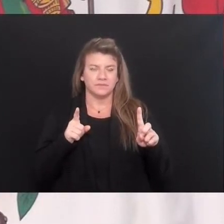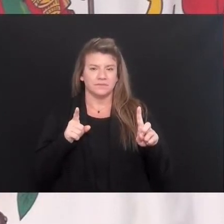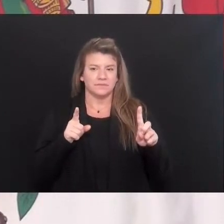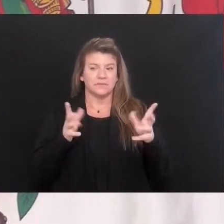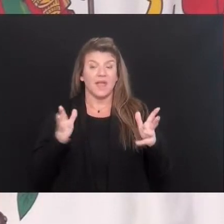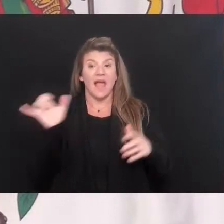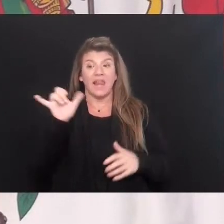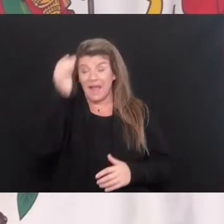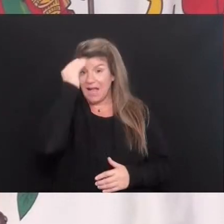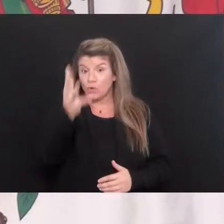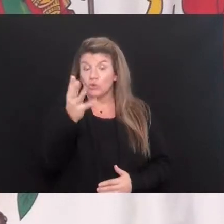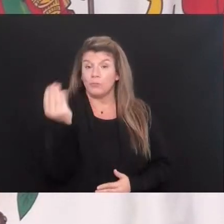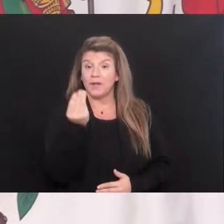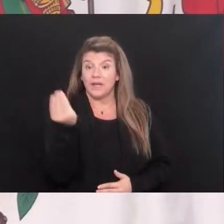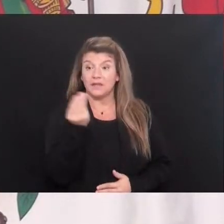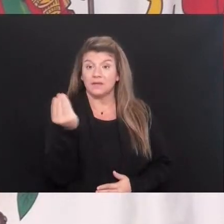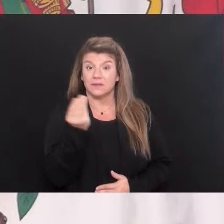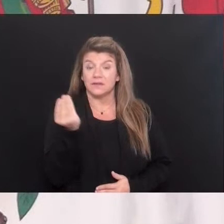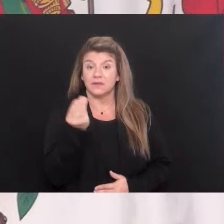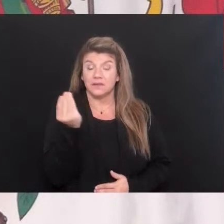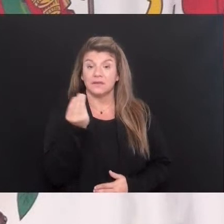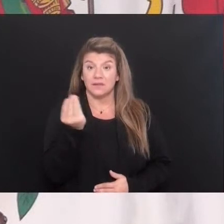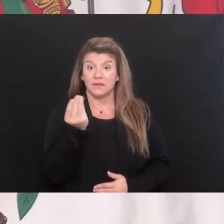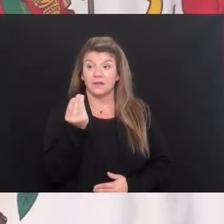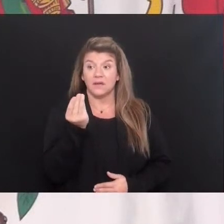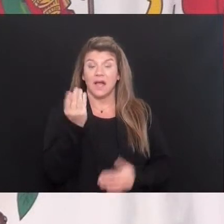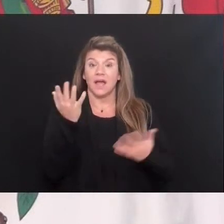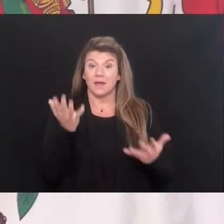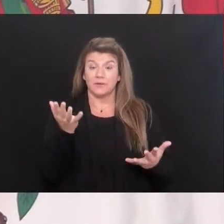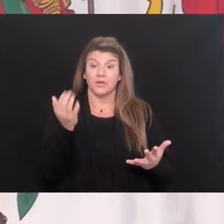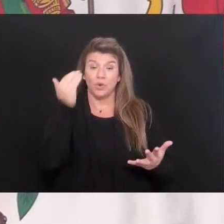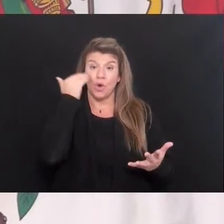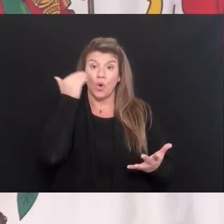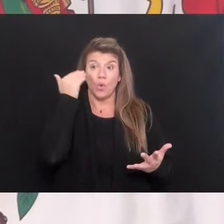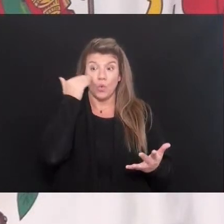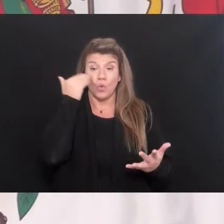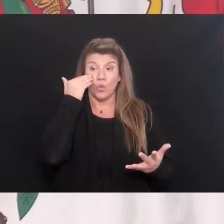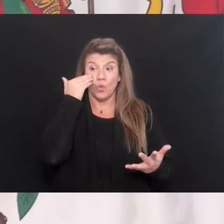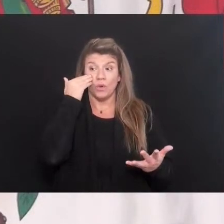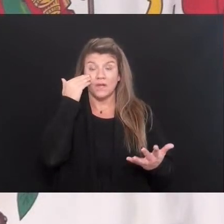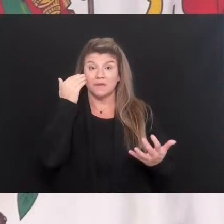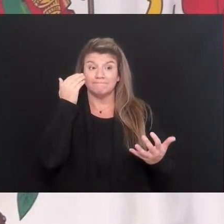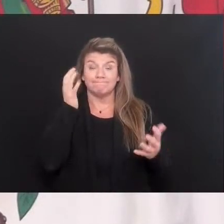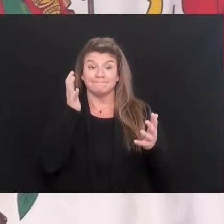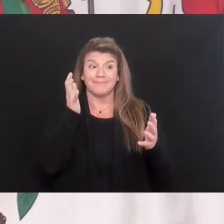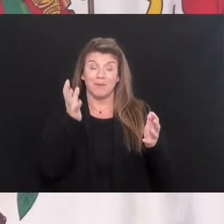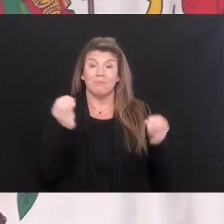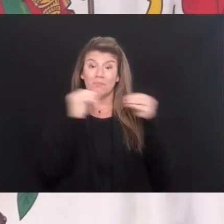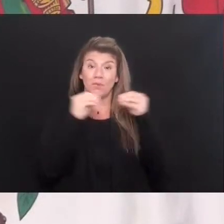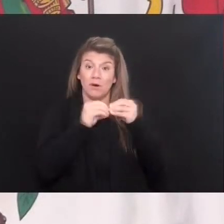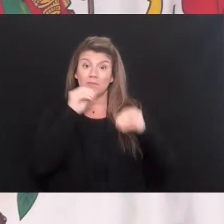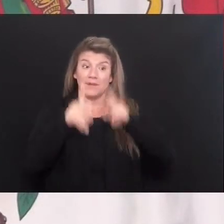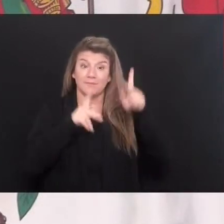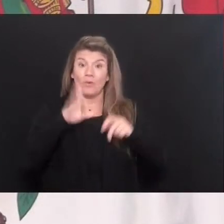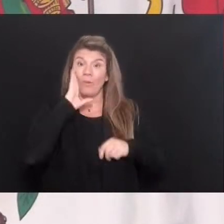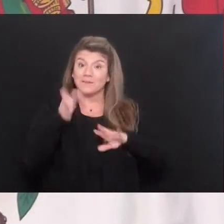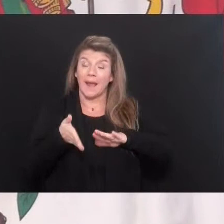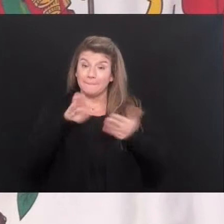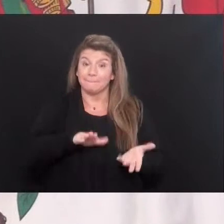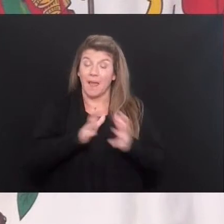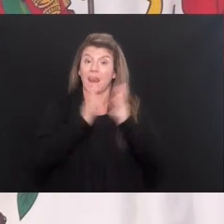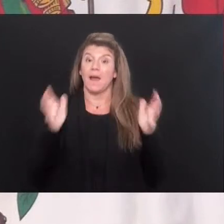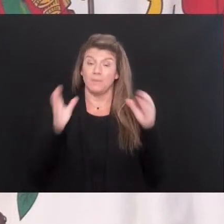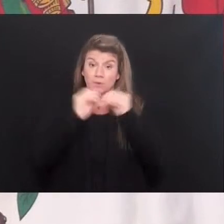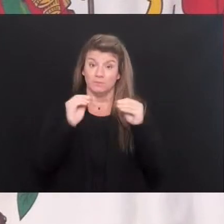as I told you on Monday, you know, a lot more people are going to die.